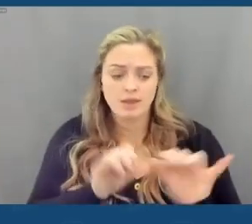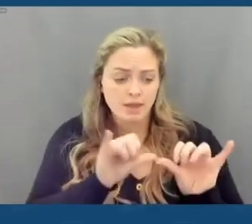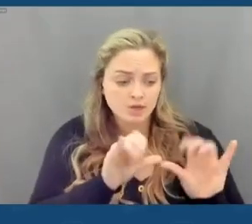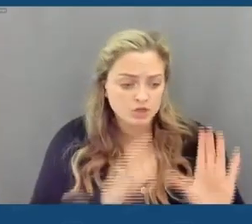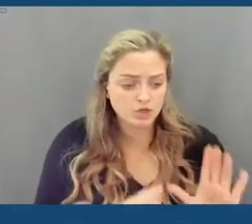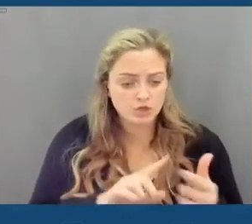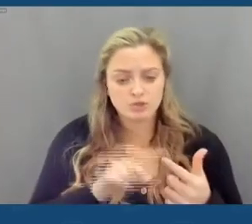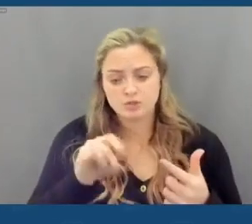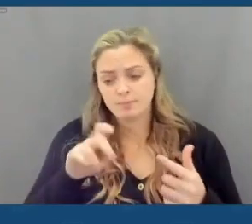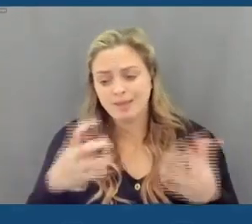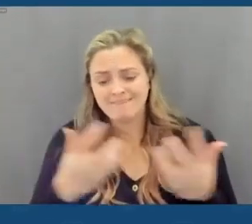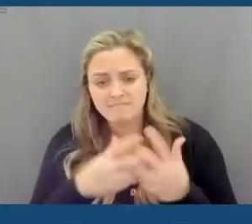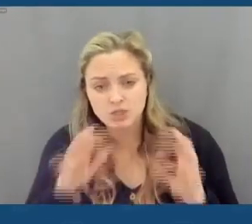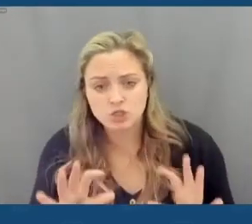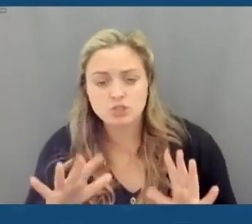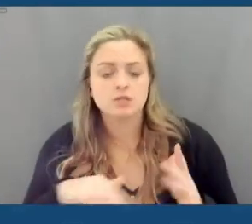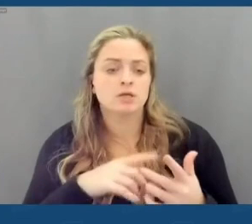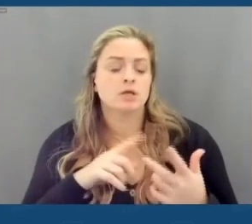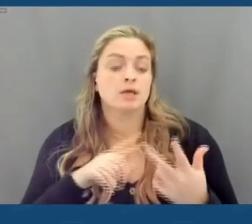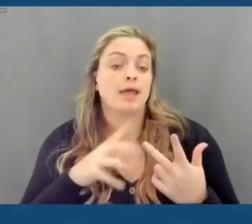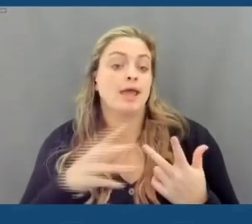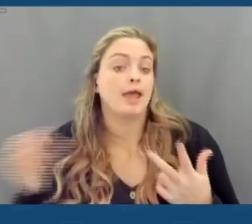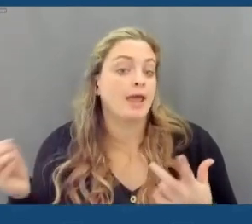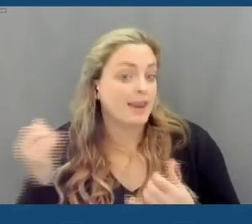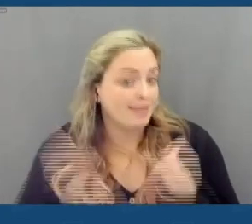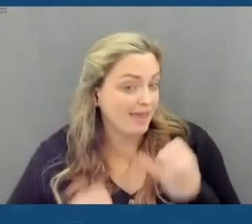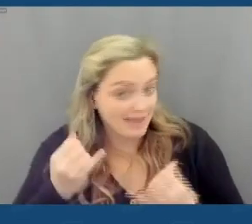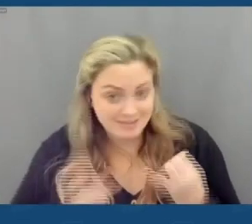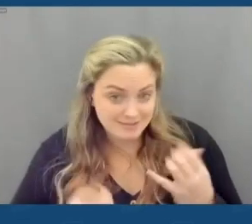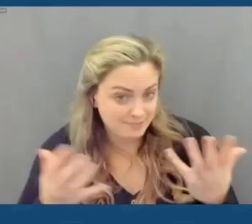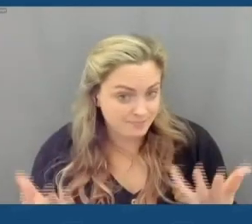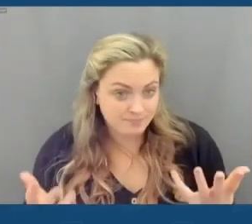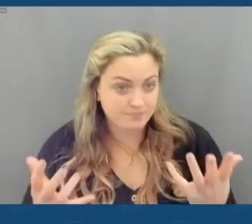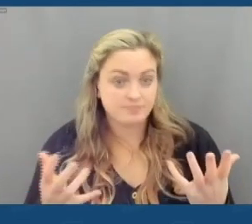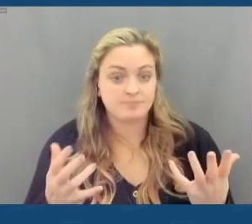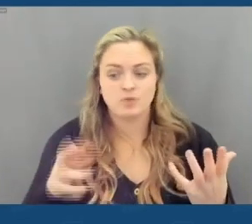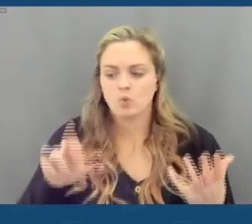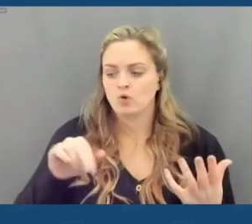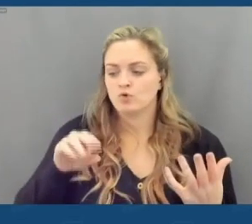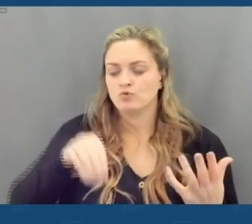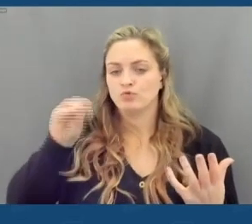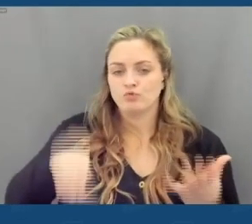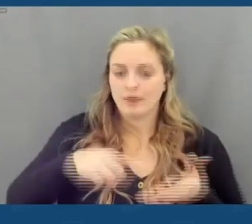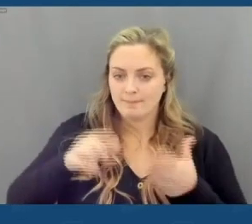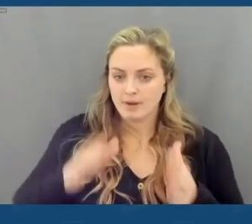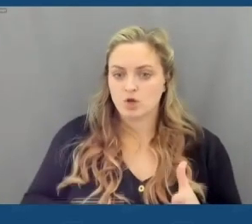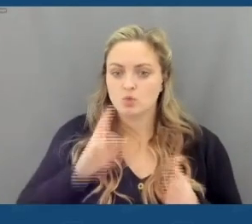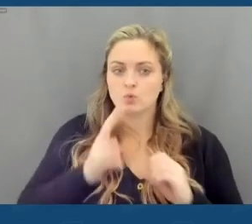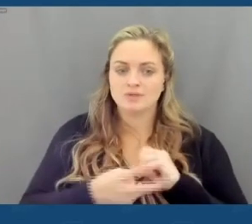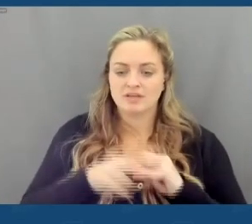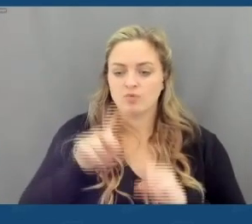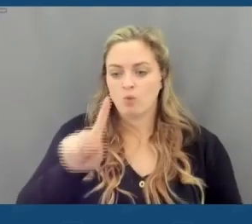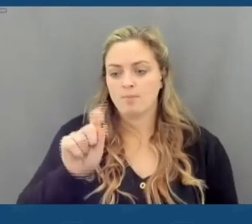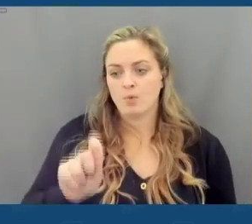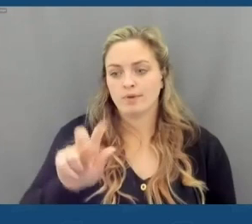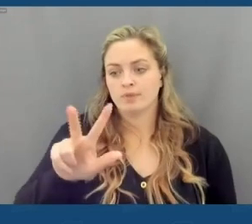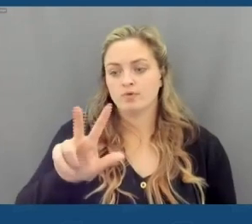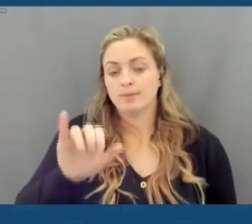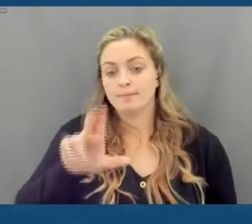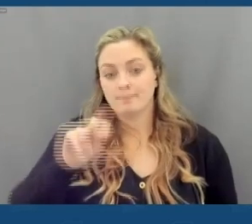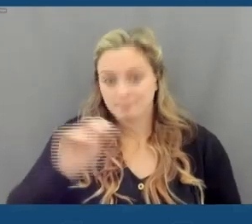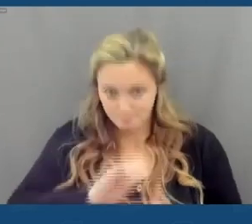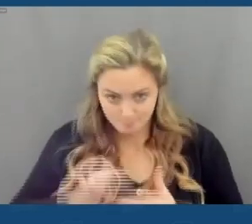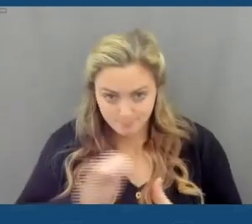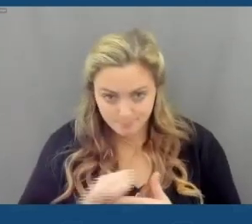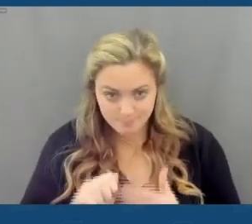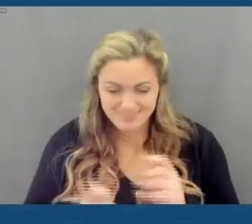so, and last but not least, to our ratepayers, this will save $1.3 billion